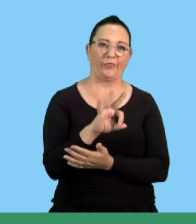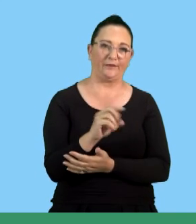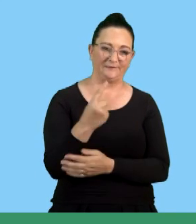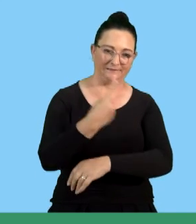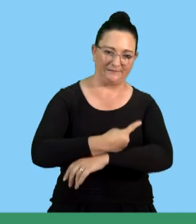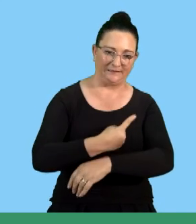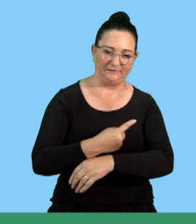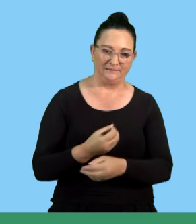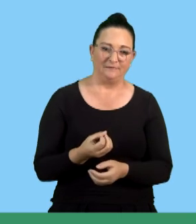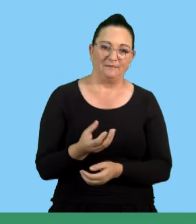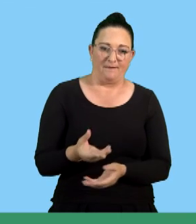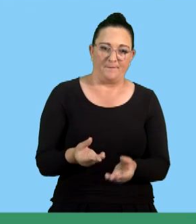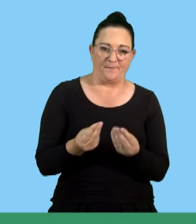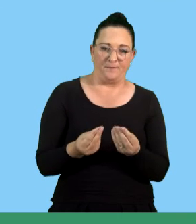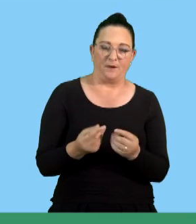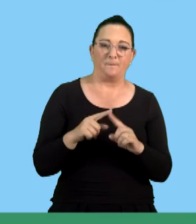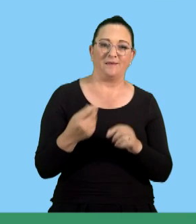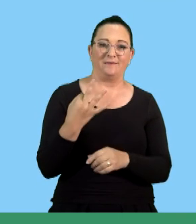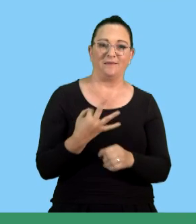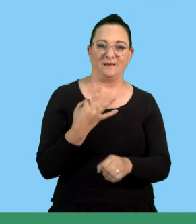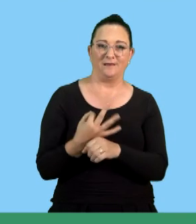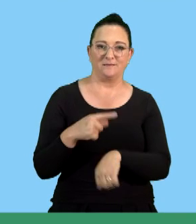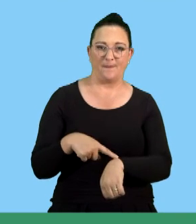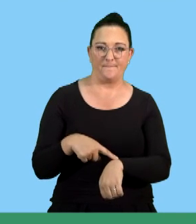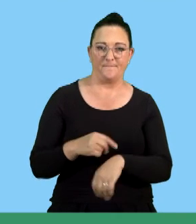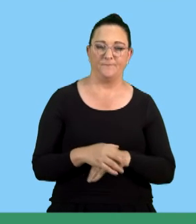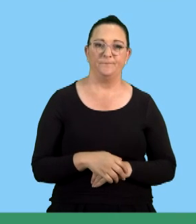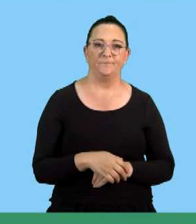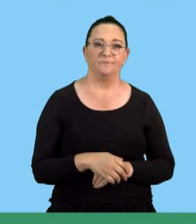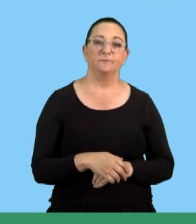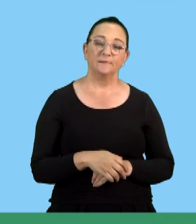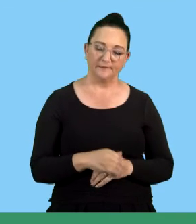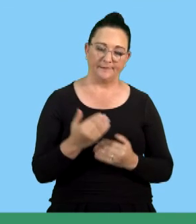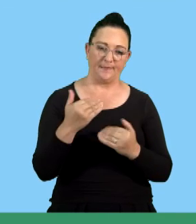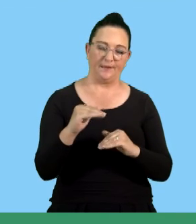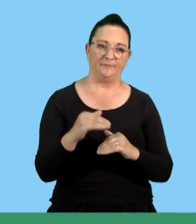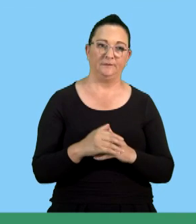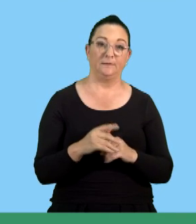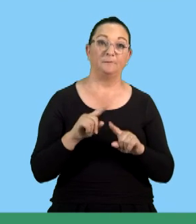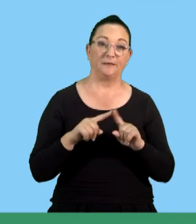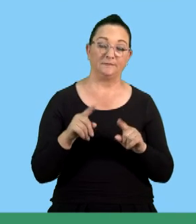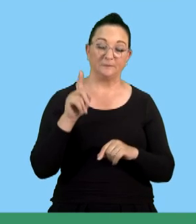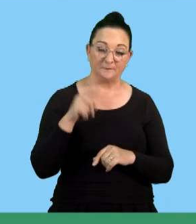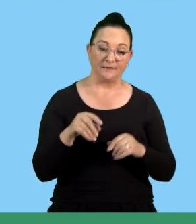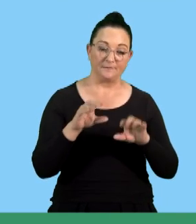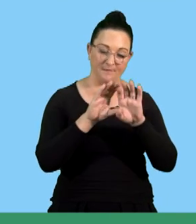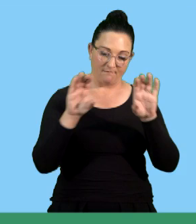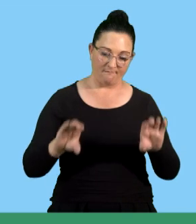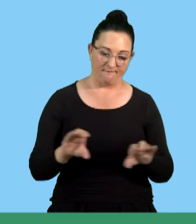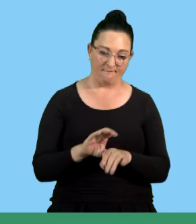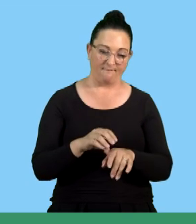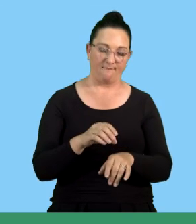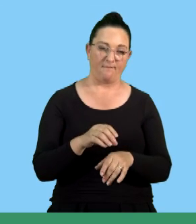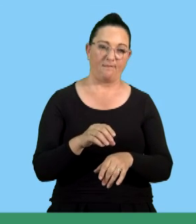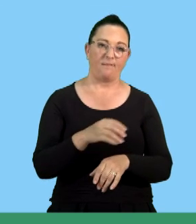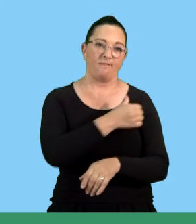30 days of paid sick leave in 3 years. However, there's also a limitation. A medical certificate may be